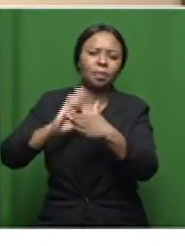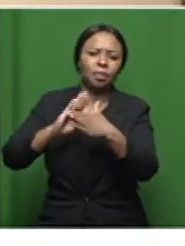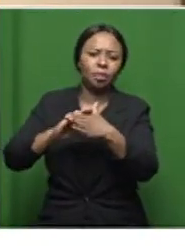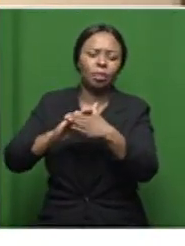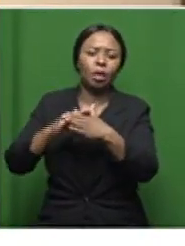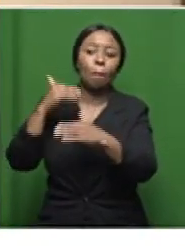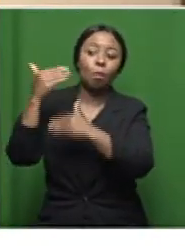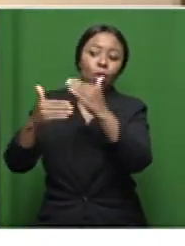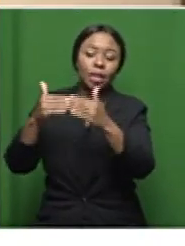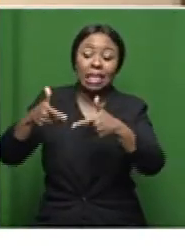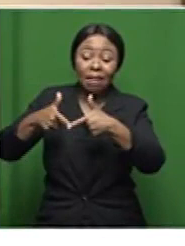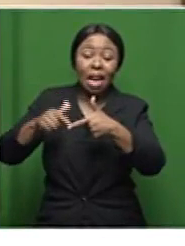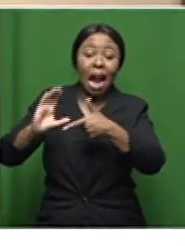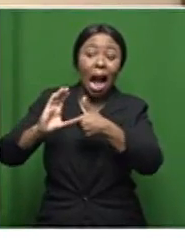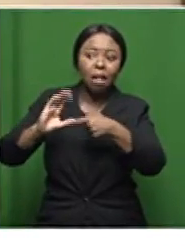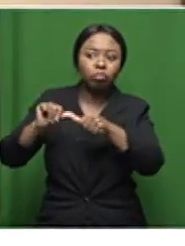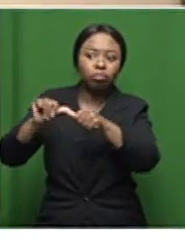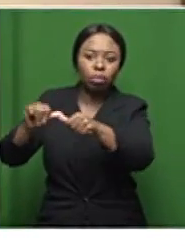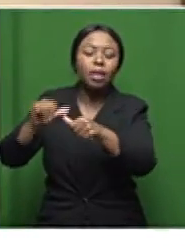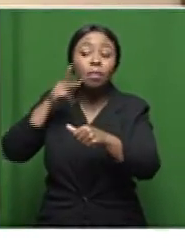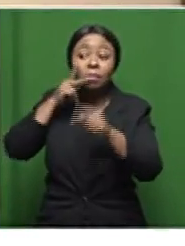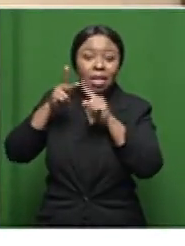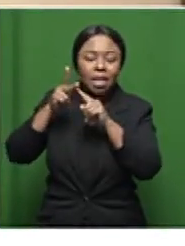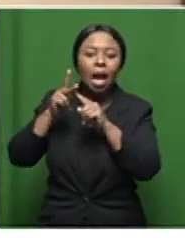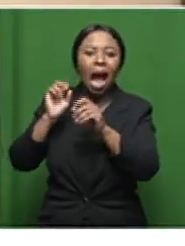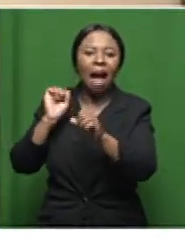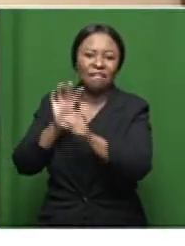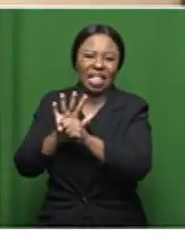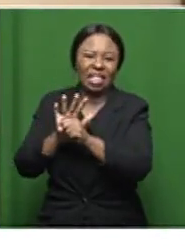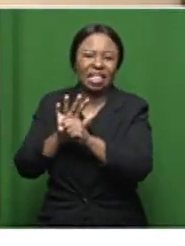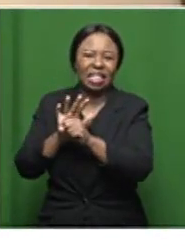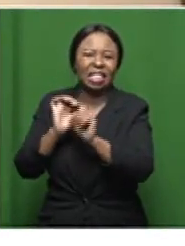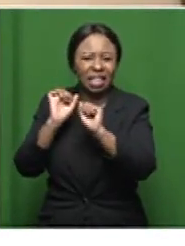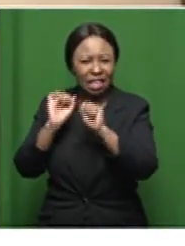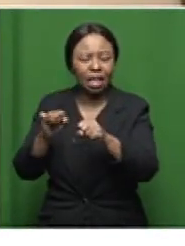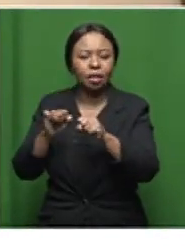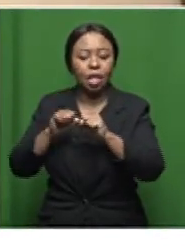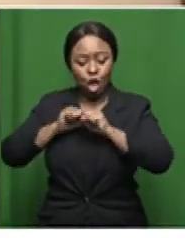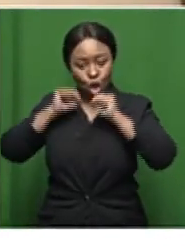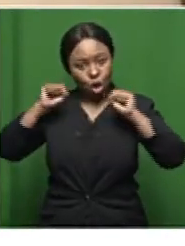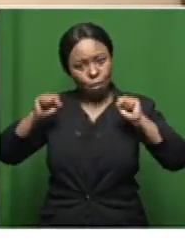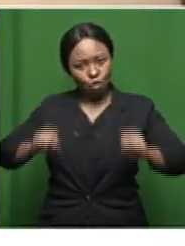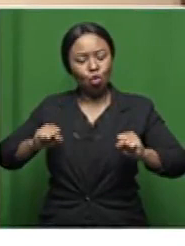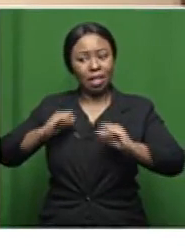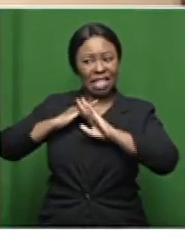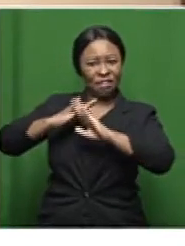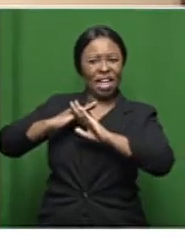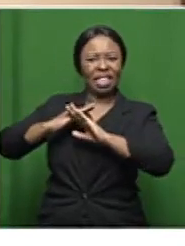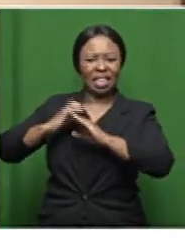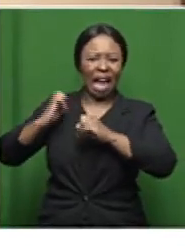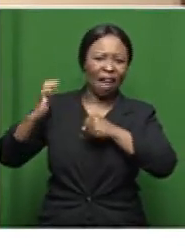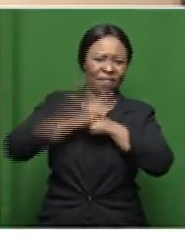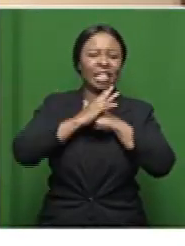progression into cervical cancer, because smoking actually affects the human, the host immune defense, so